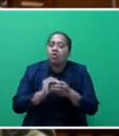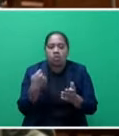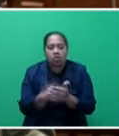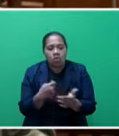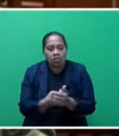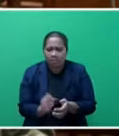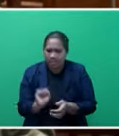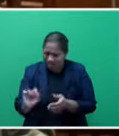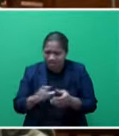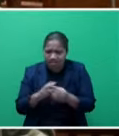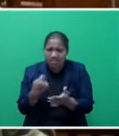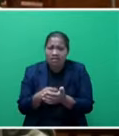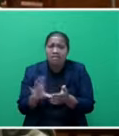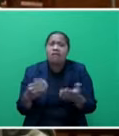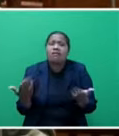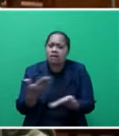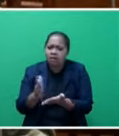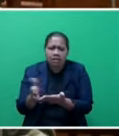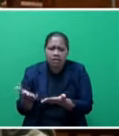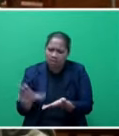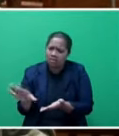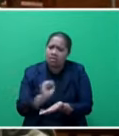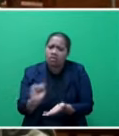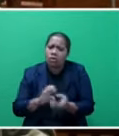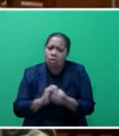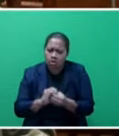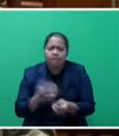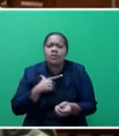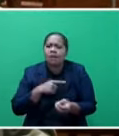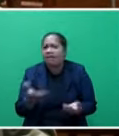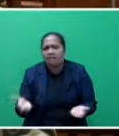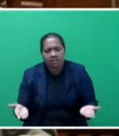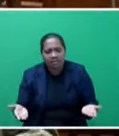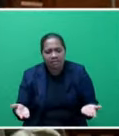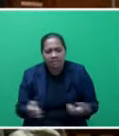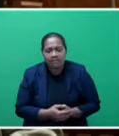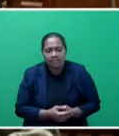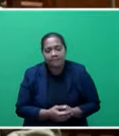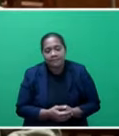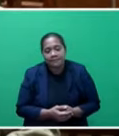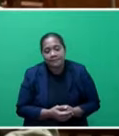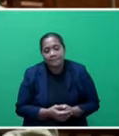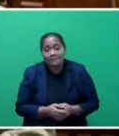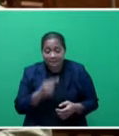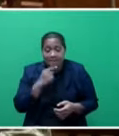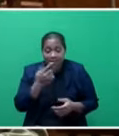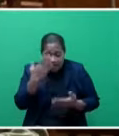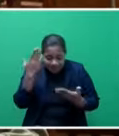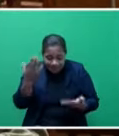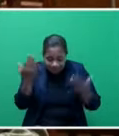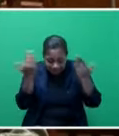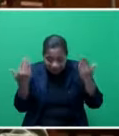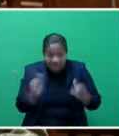own money from FNPF. Why doesn't the money give them that? And I tell you, Honorable Speaker, the